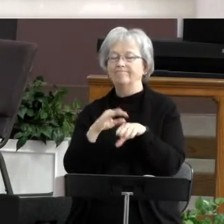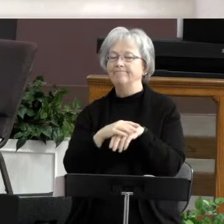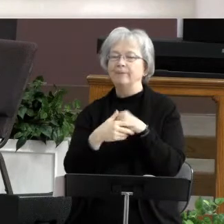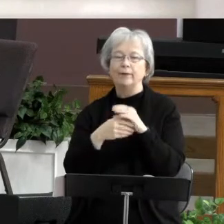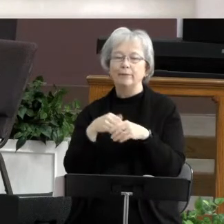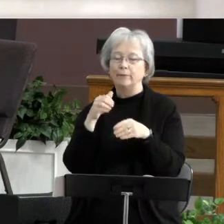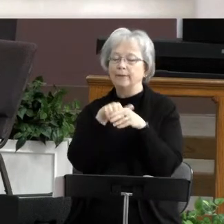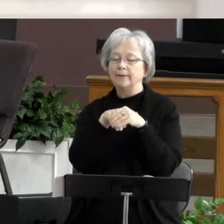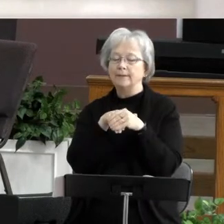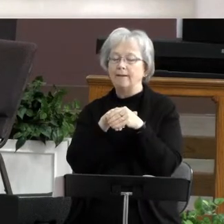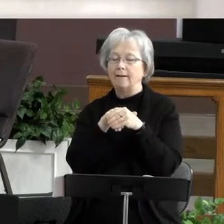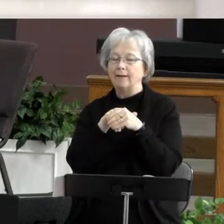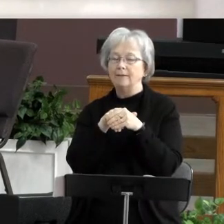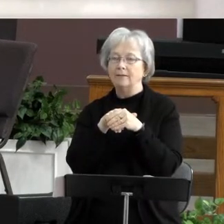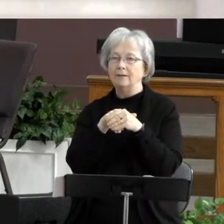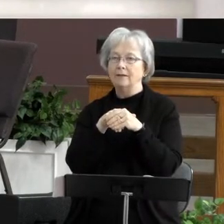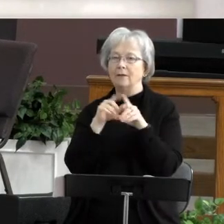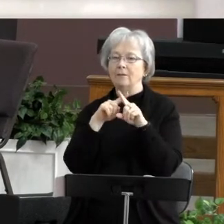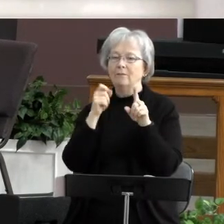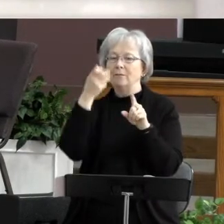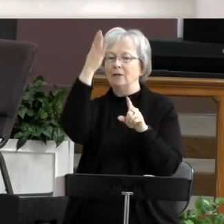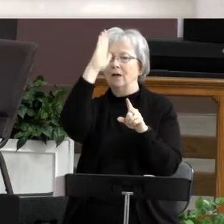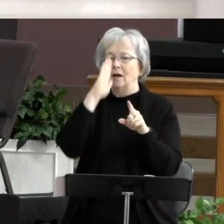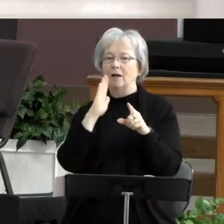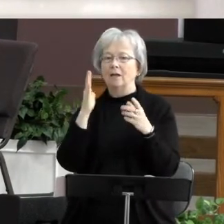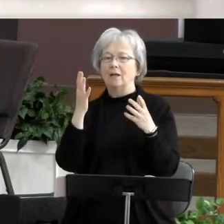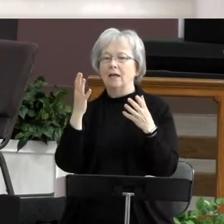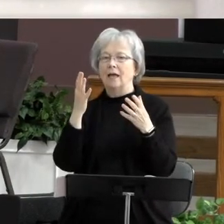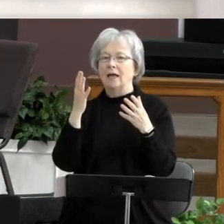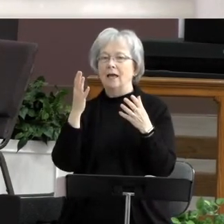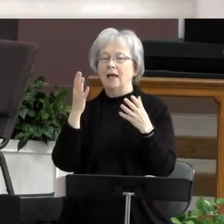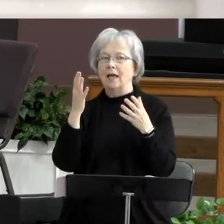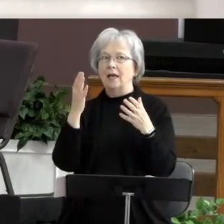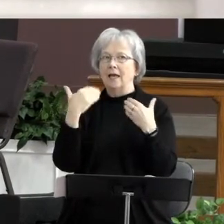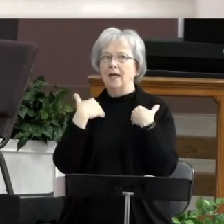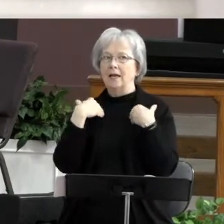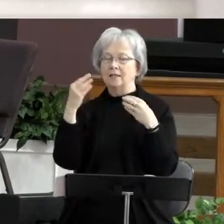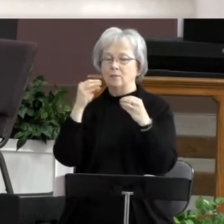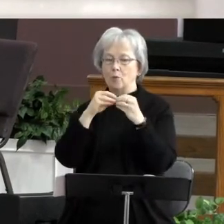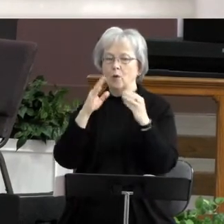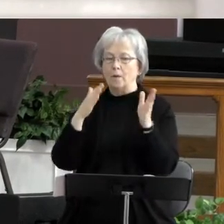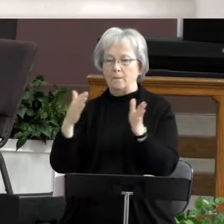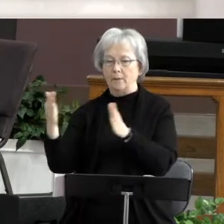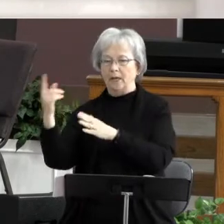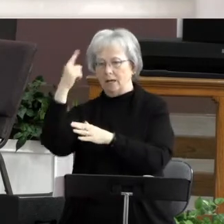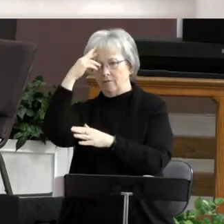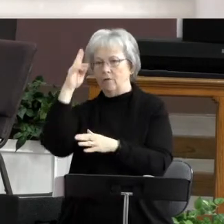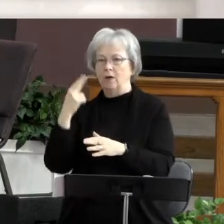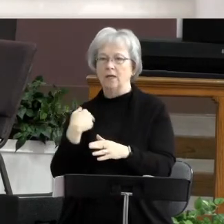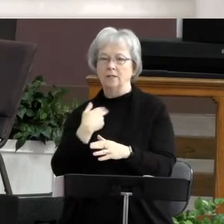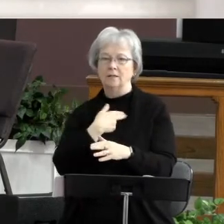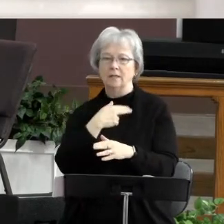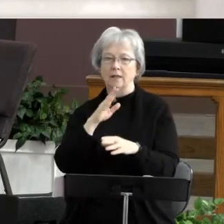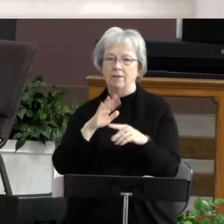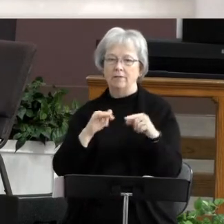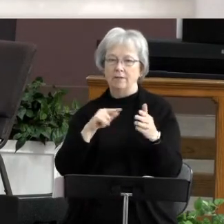And He's got more in store for us than just what happens in this room.